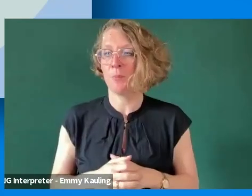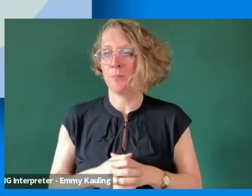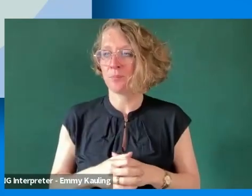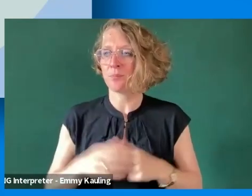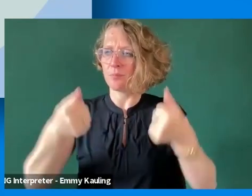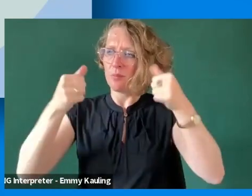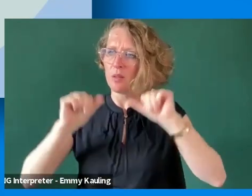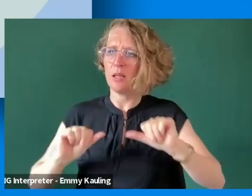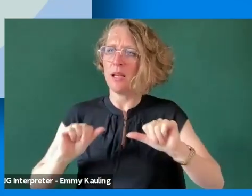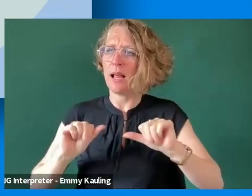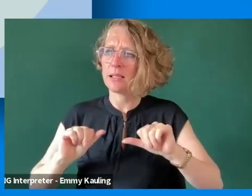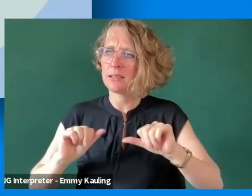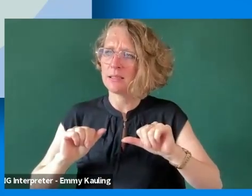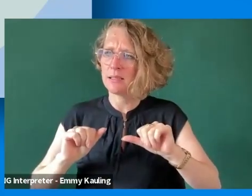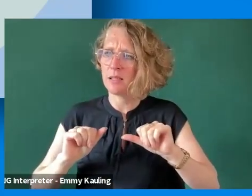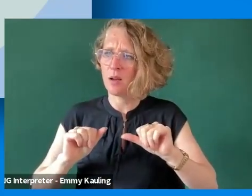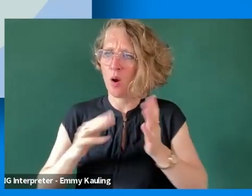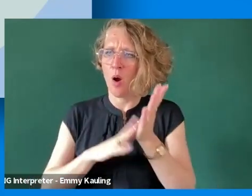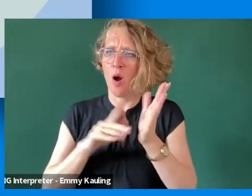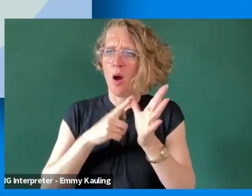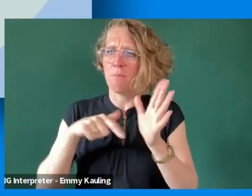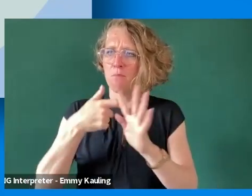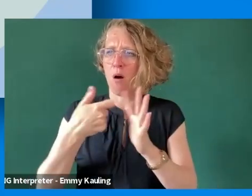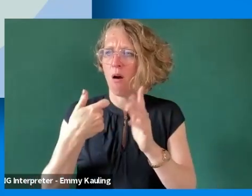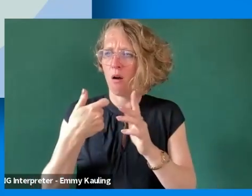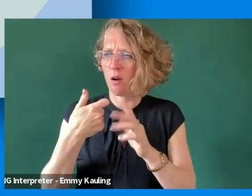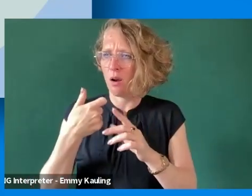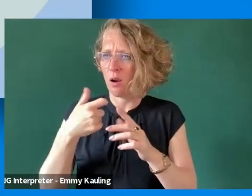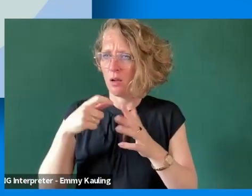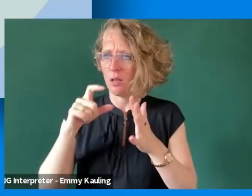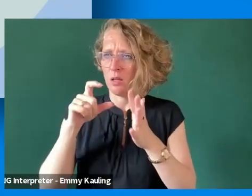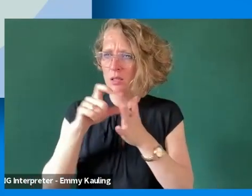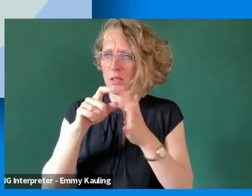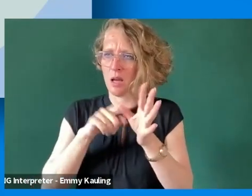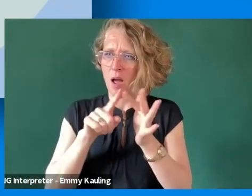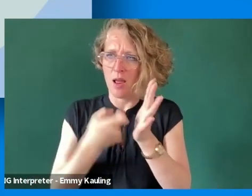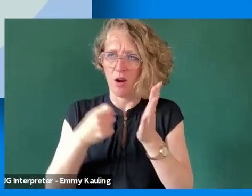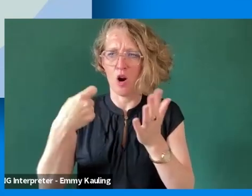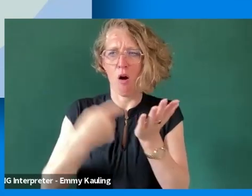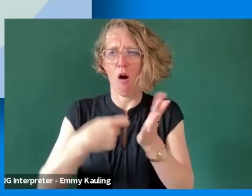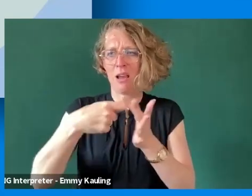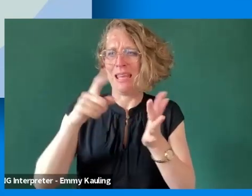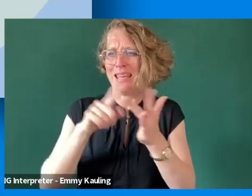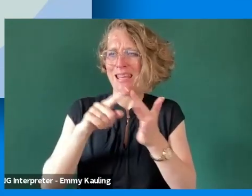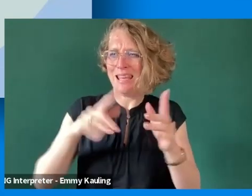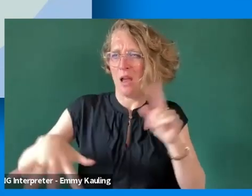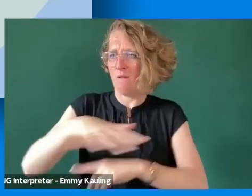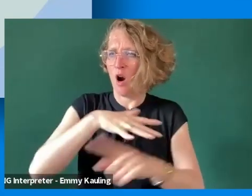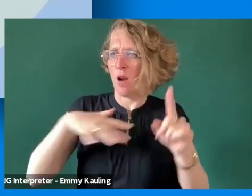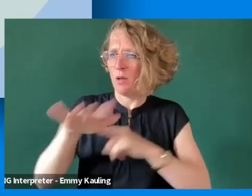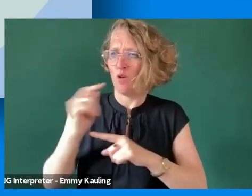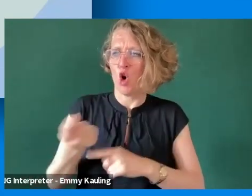Next was an observation from Mark Dyer. I work in an RKE environment and development cohort for early career